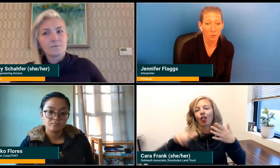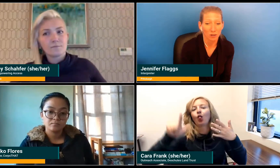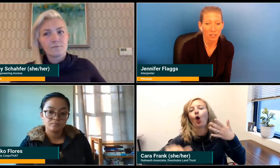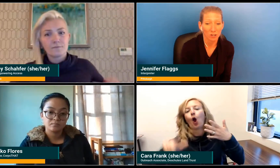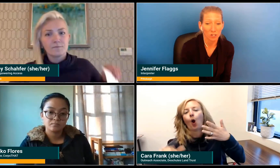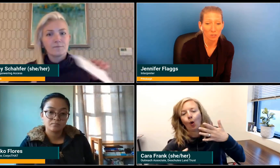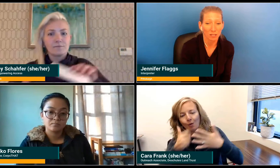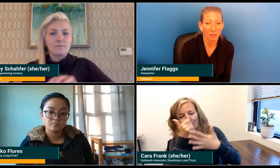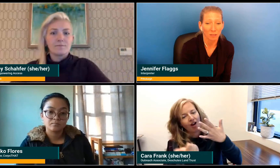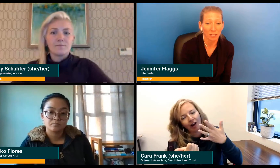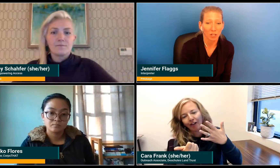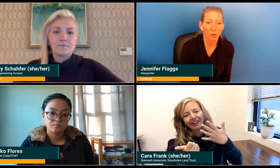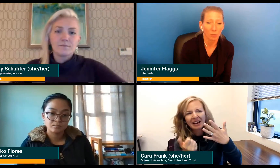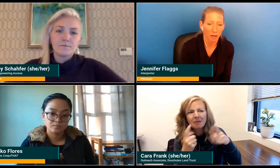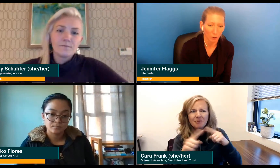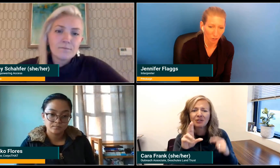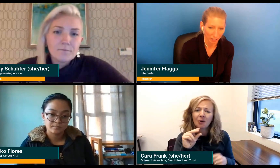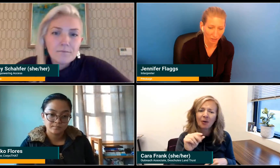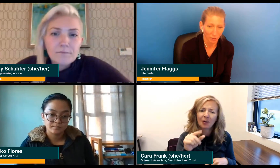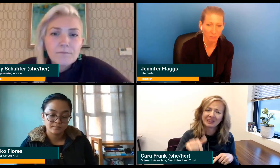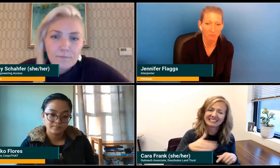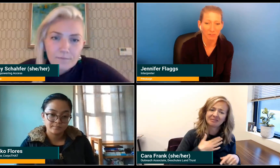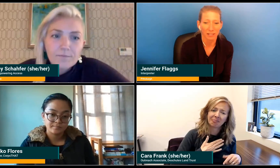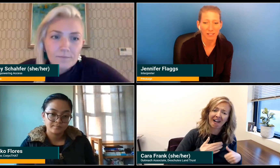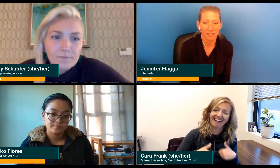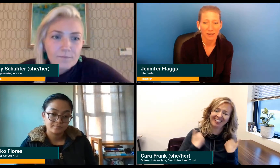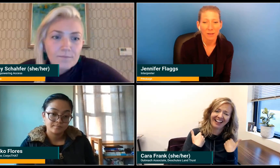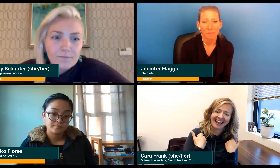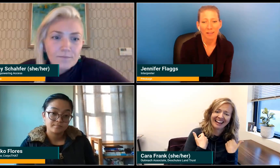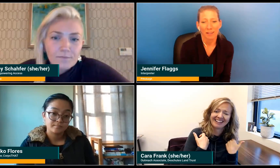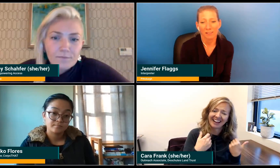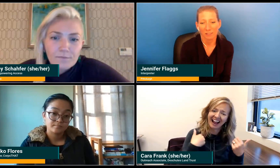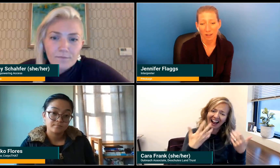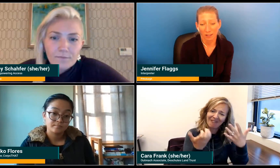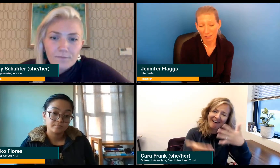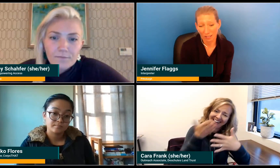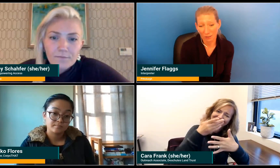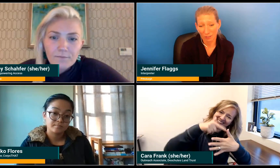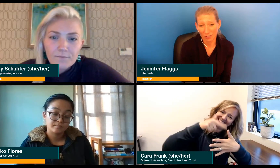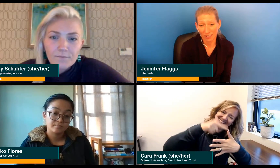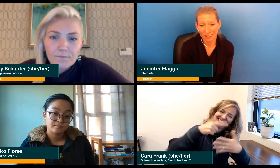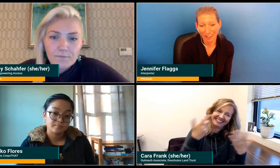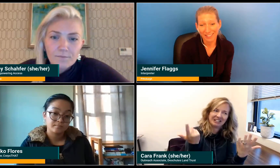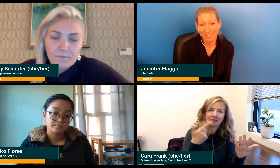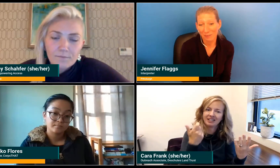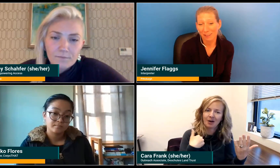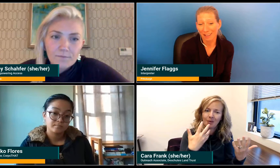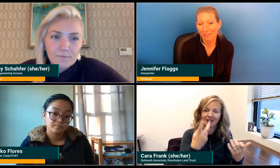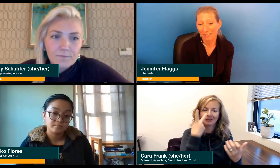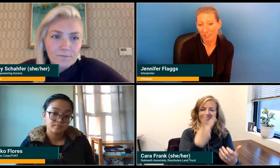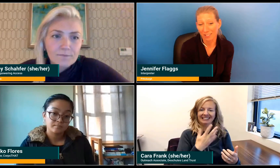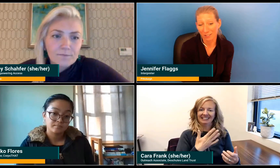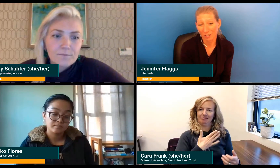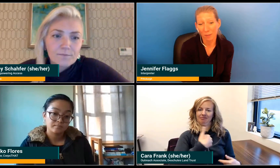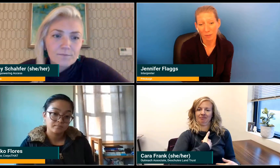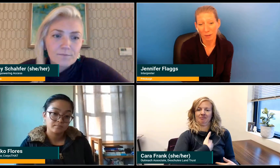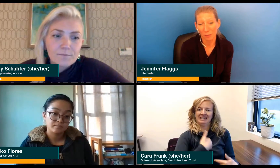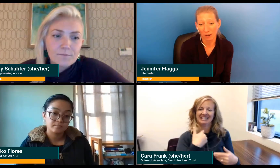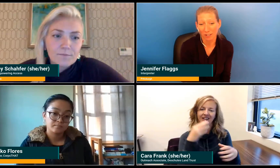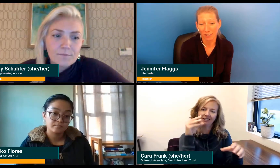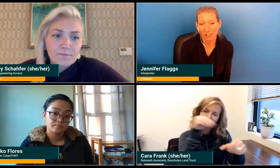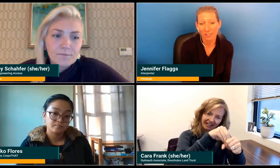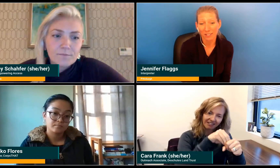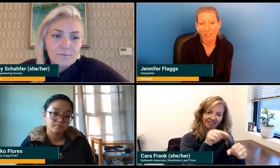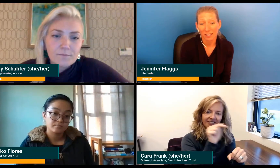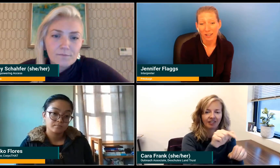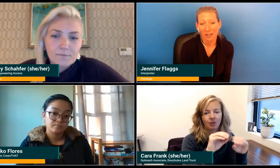tasks where they start to become like low priority at the bottom of the list, and they don't understand that, hey, this is my life. It's top on my